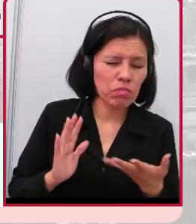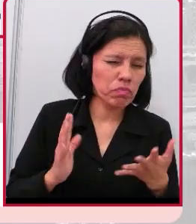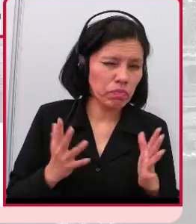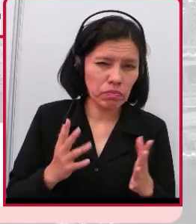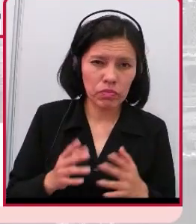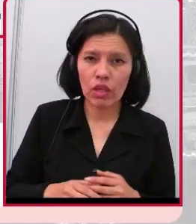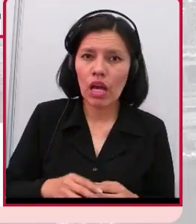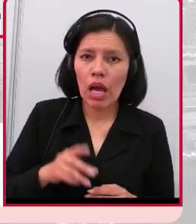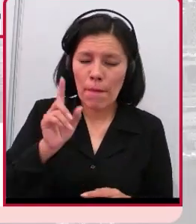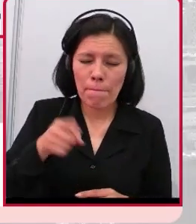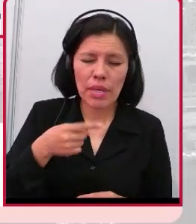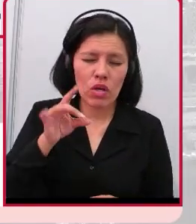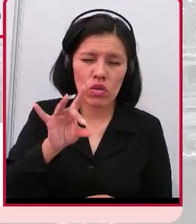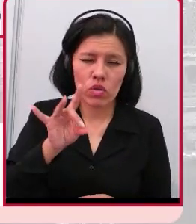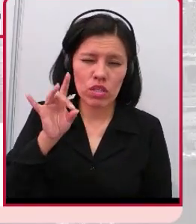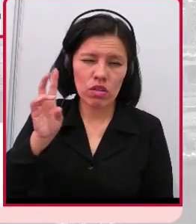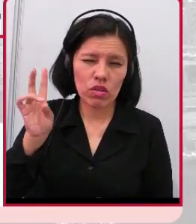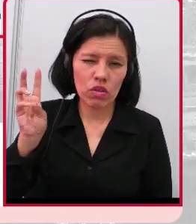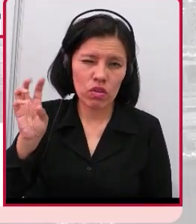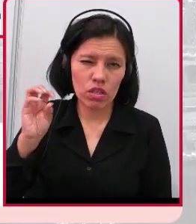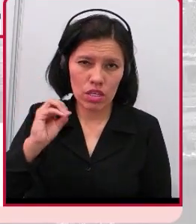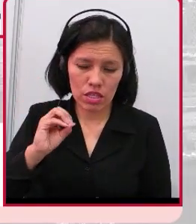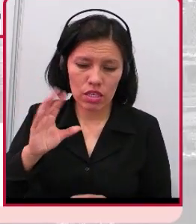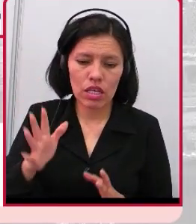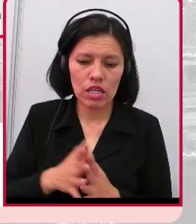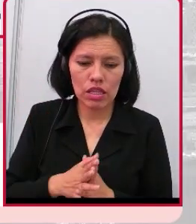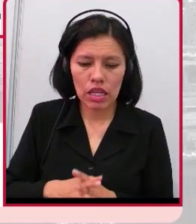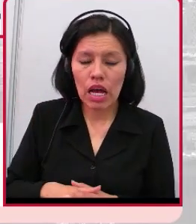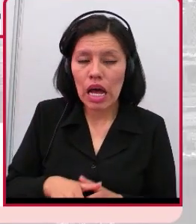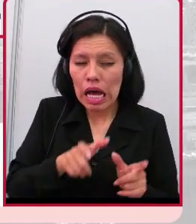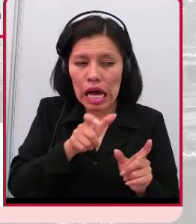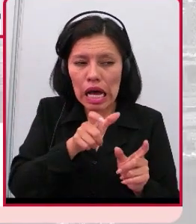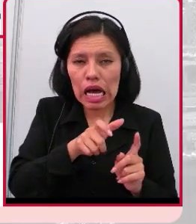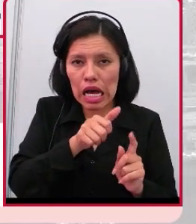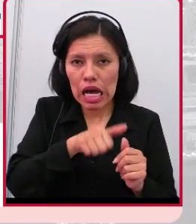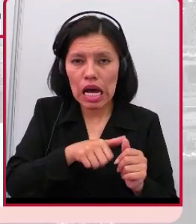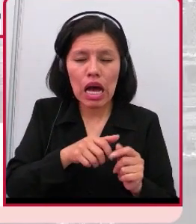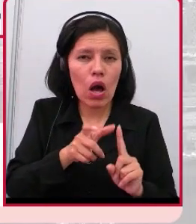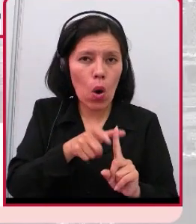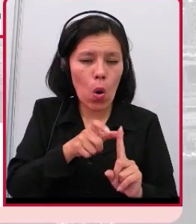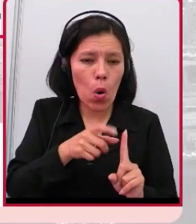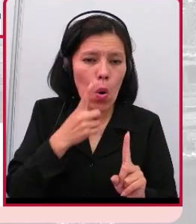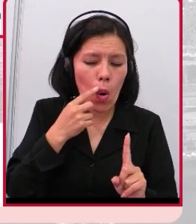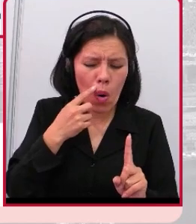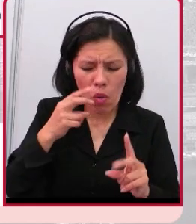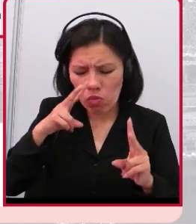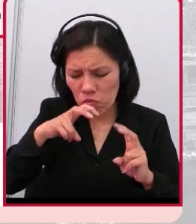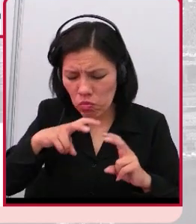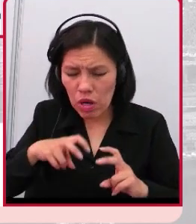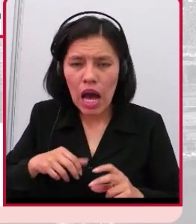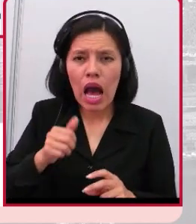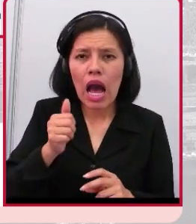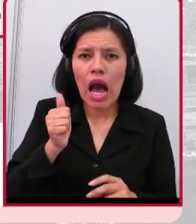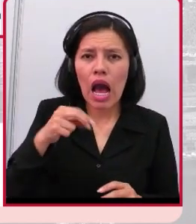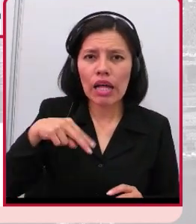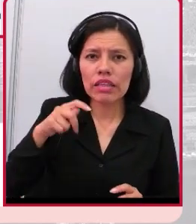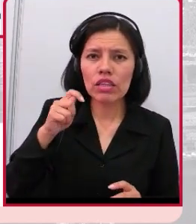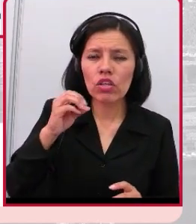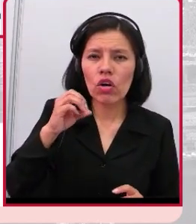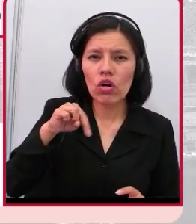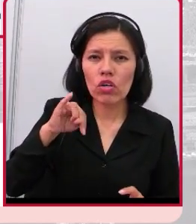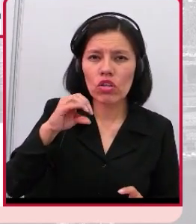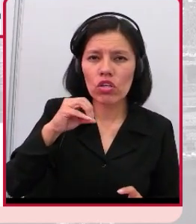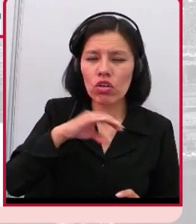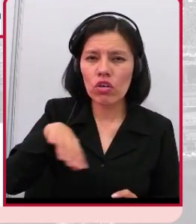Well, in 1860, Antonio Raimondi already talked about this deposit.